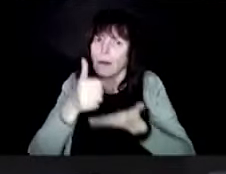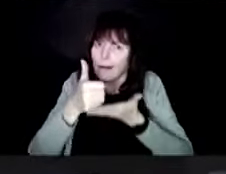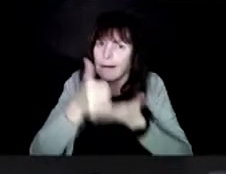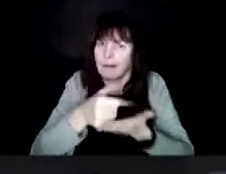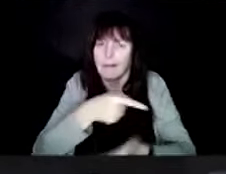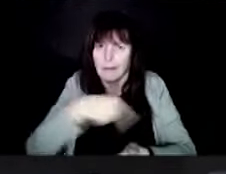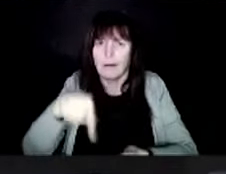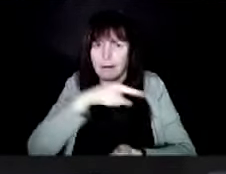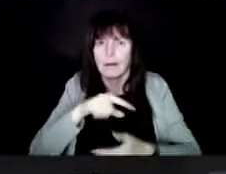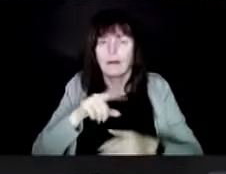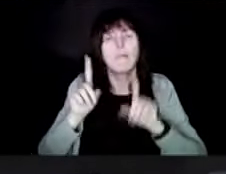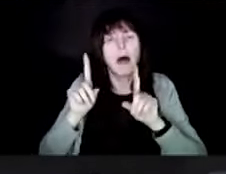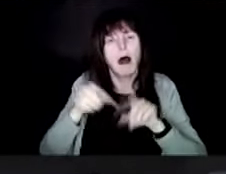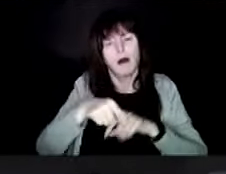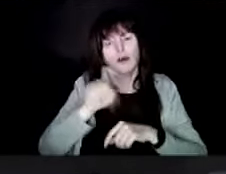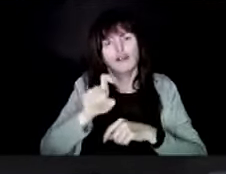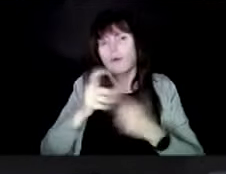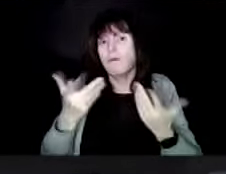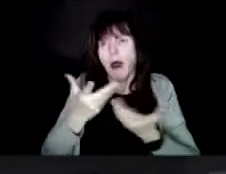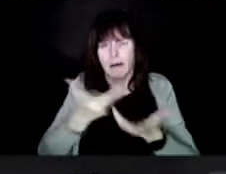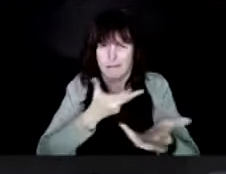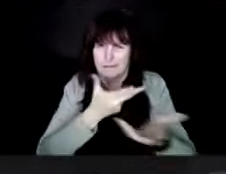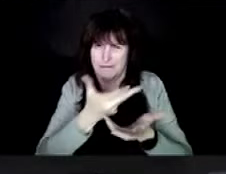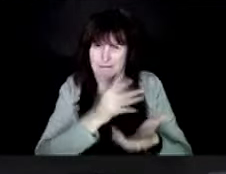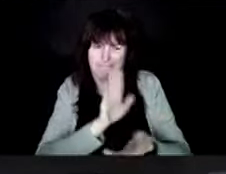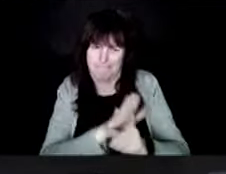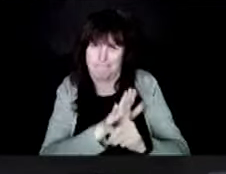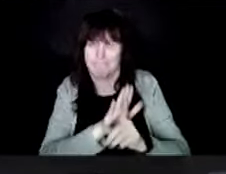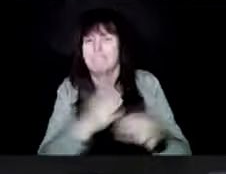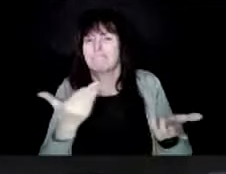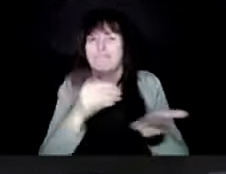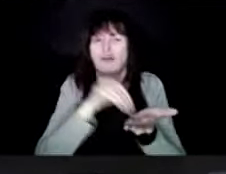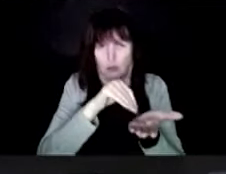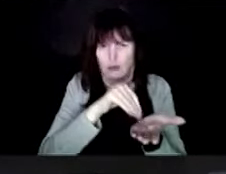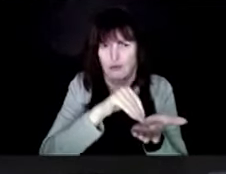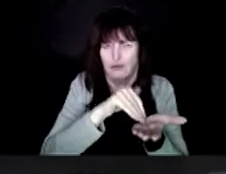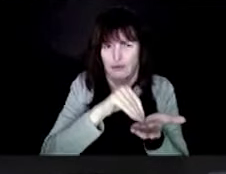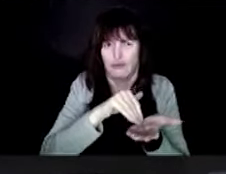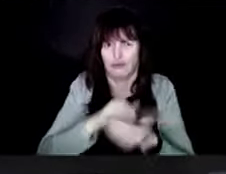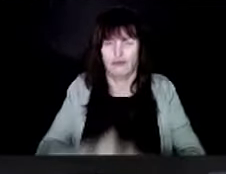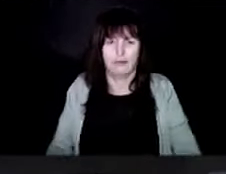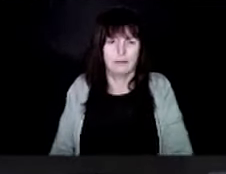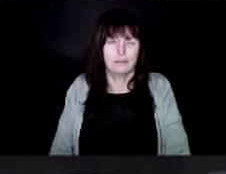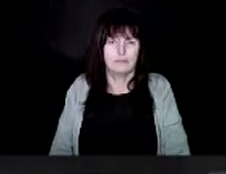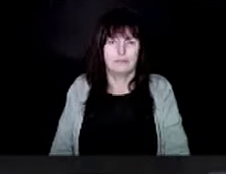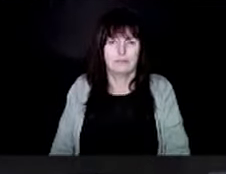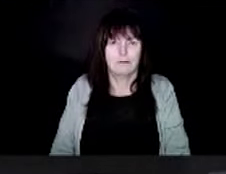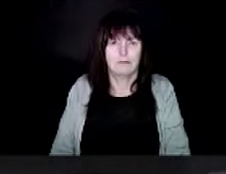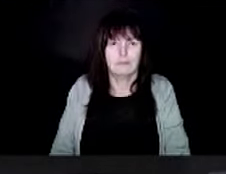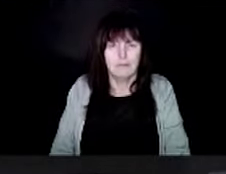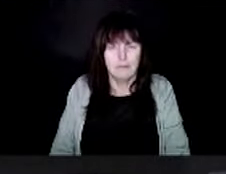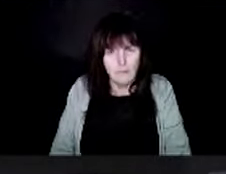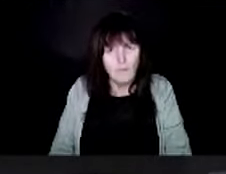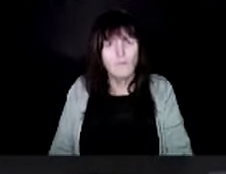who provides care for them for their immunocompromised state. And they should follow those recommendations for that